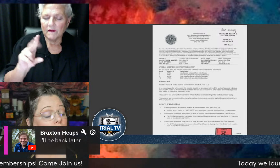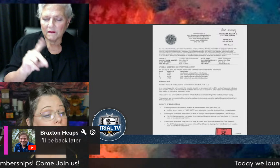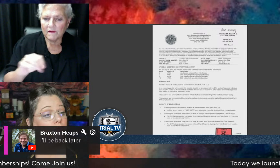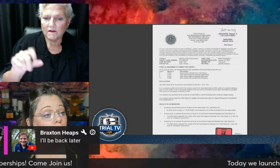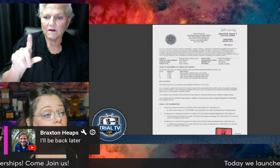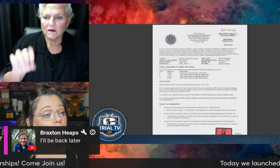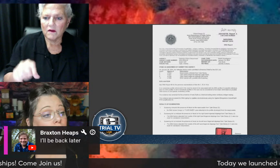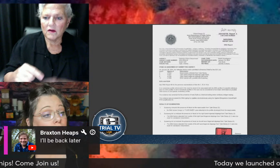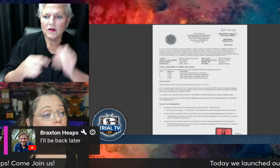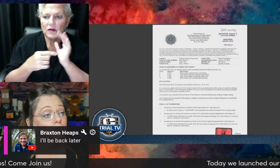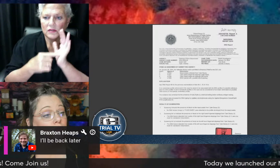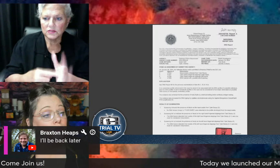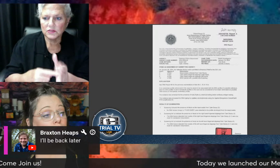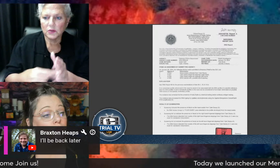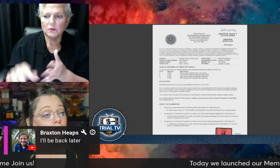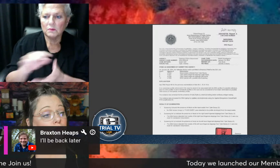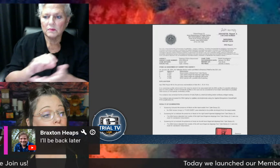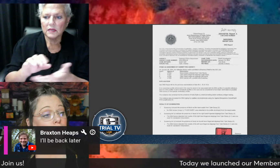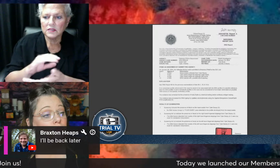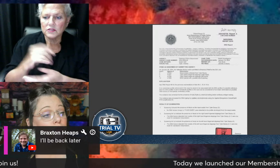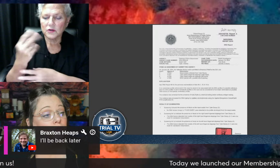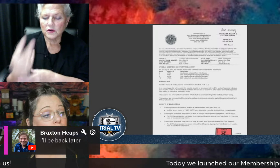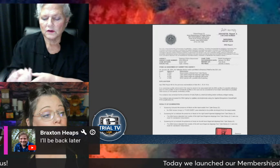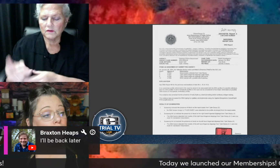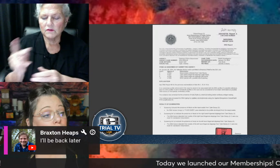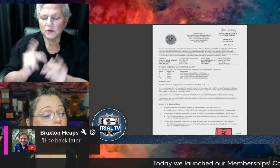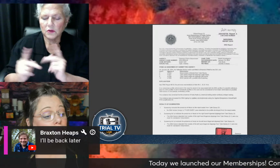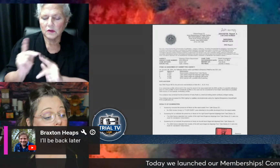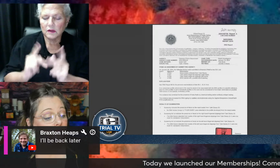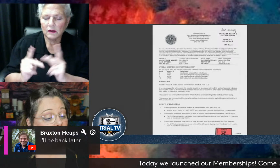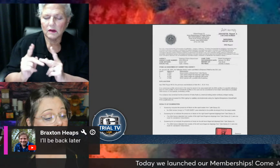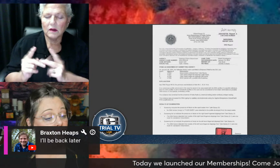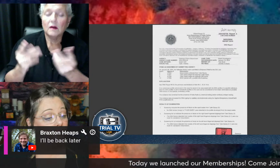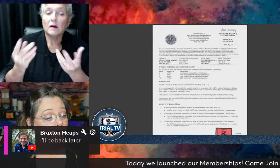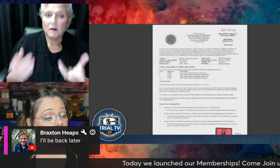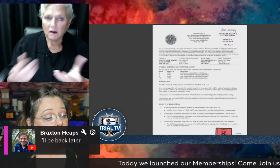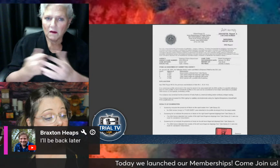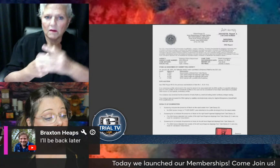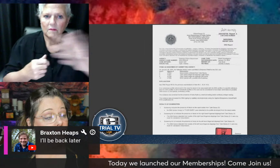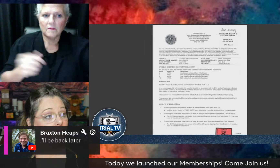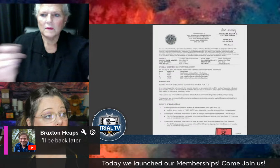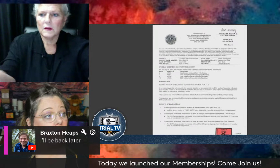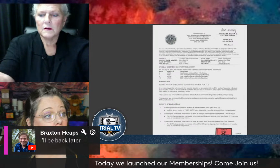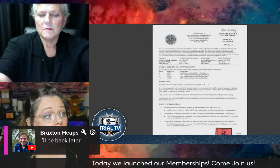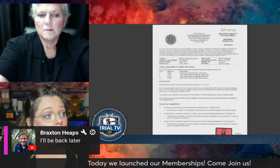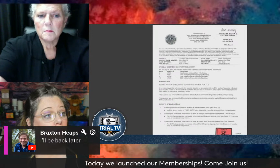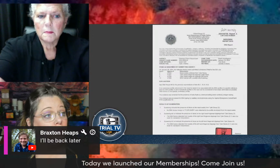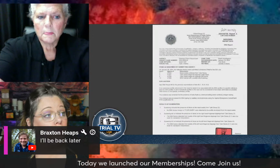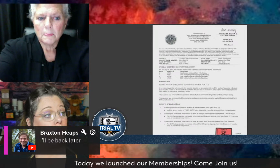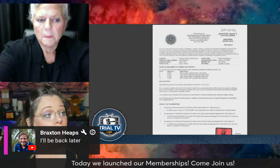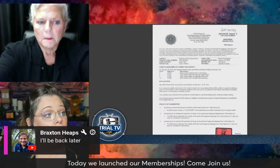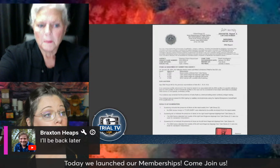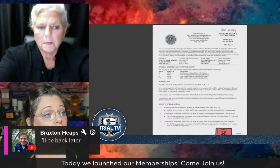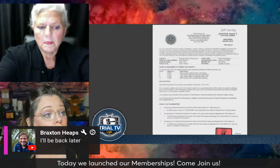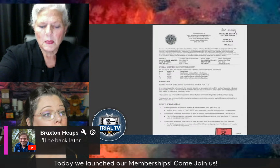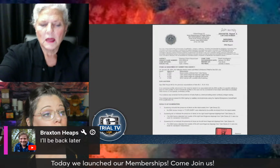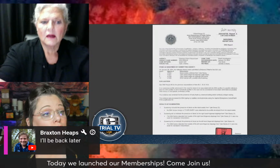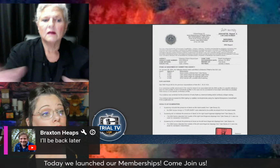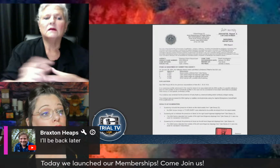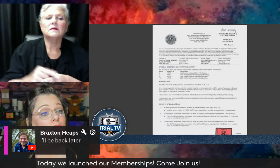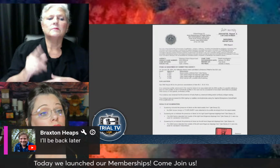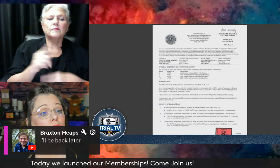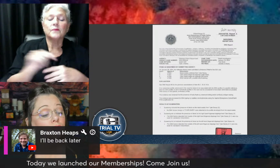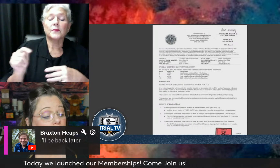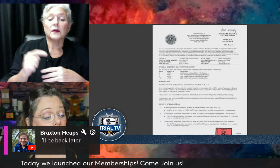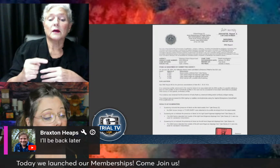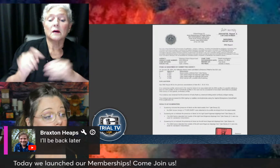the major contributor was consistent with the known DNA profile of Jennifer Dazey. The probability of finding this profile